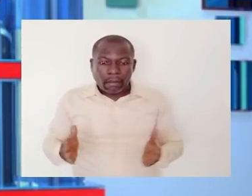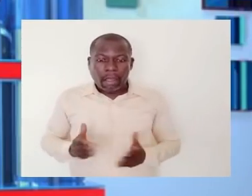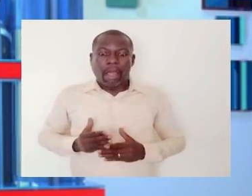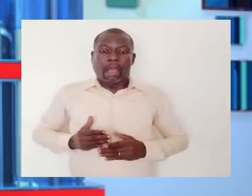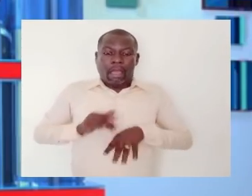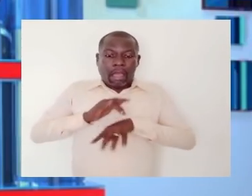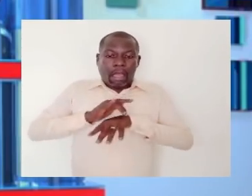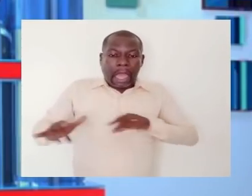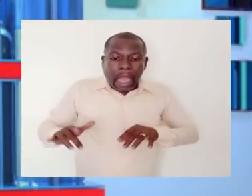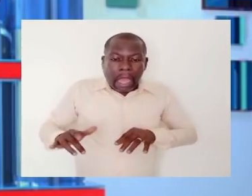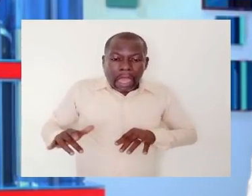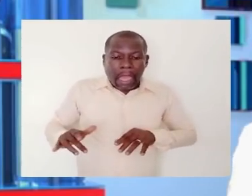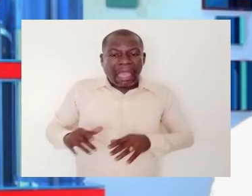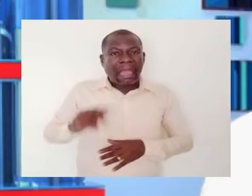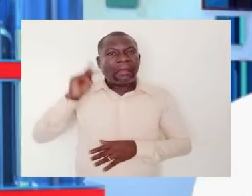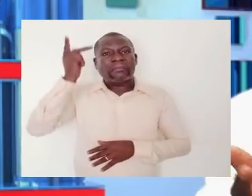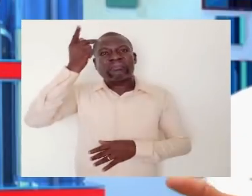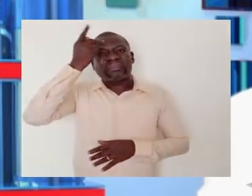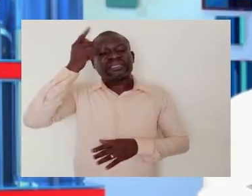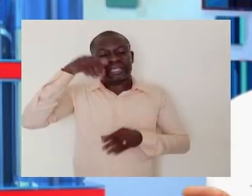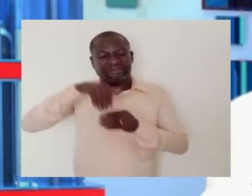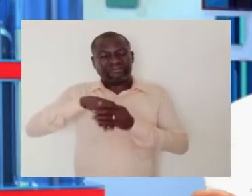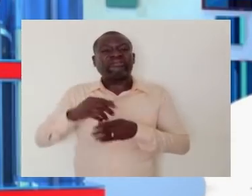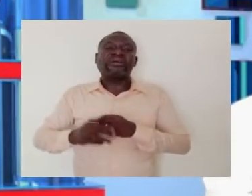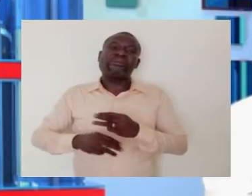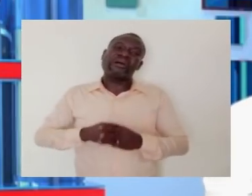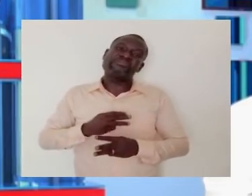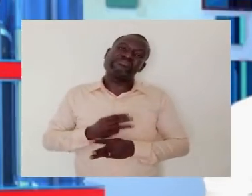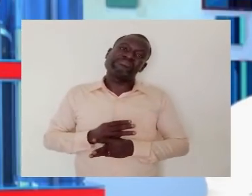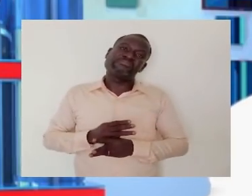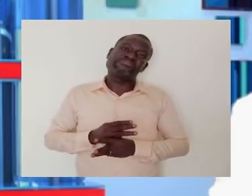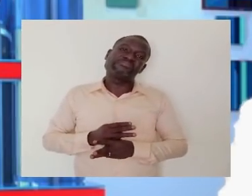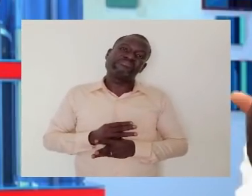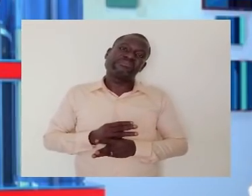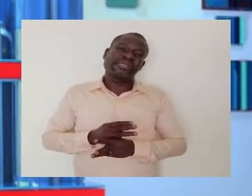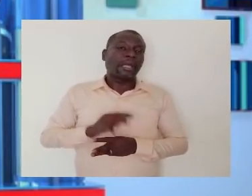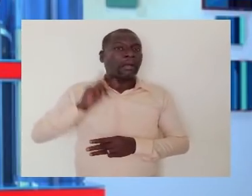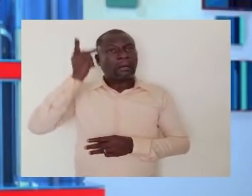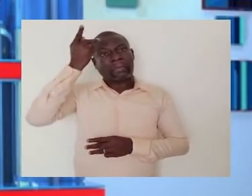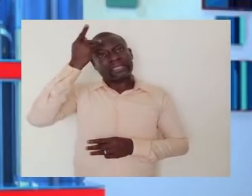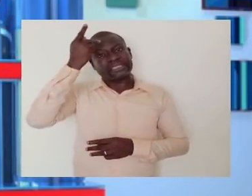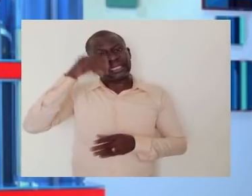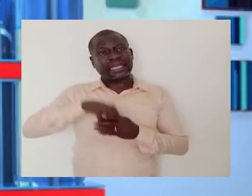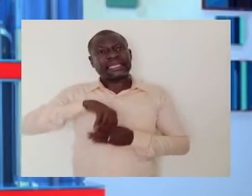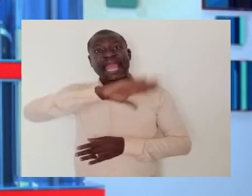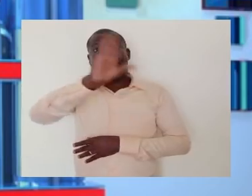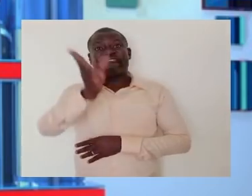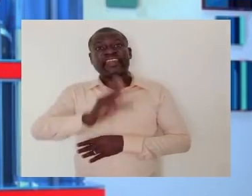swa, Adaka, or be an em. Politicians are what we are saying. Politicians are what